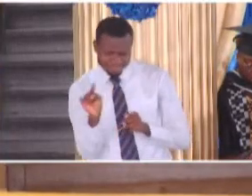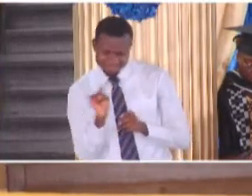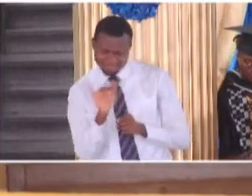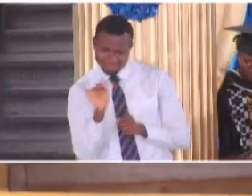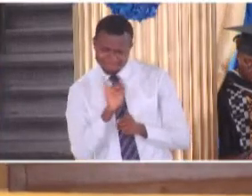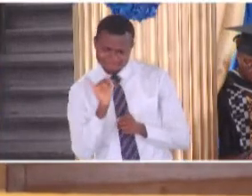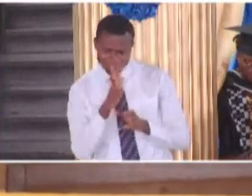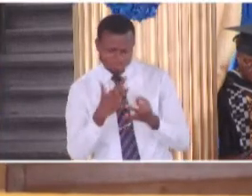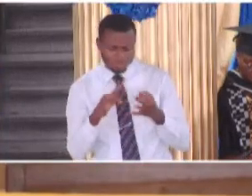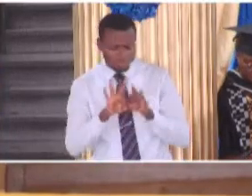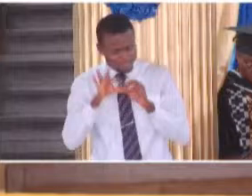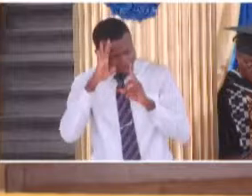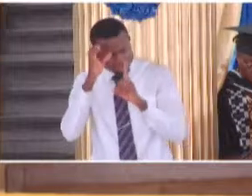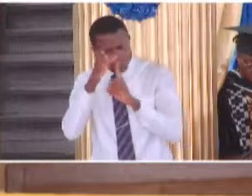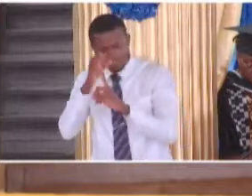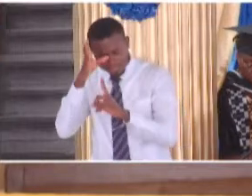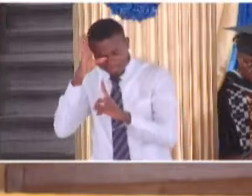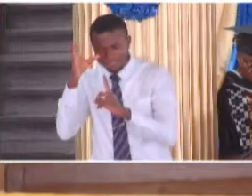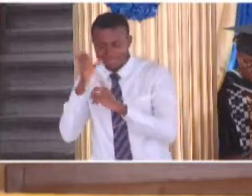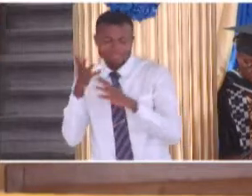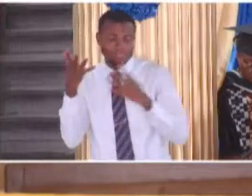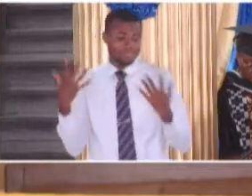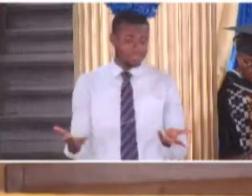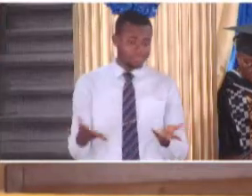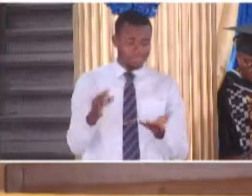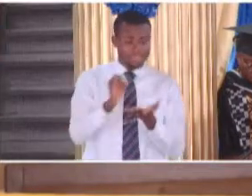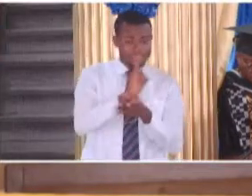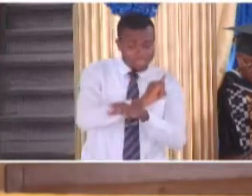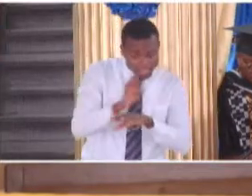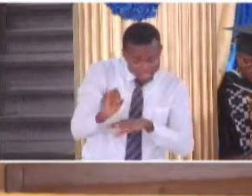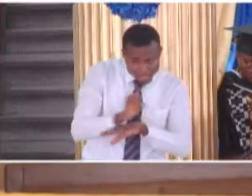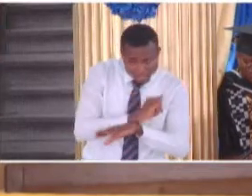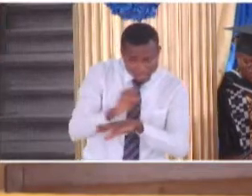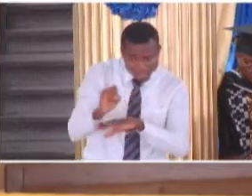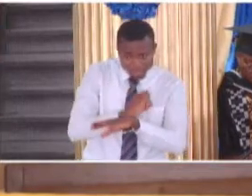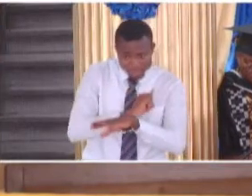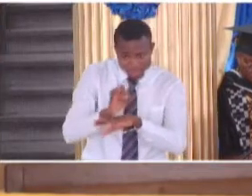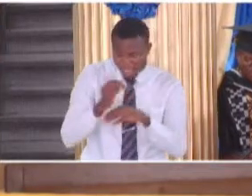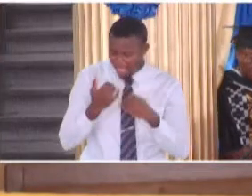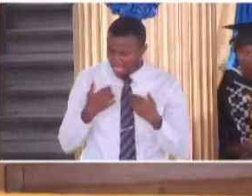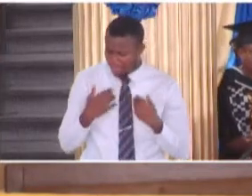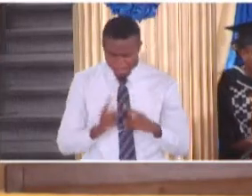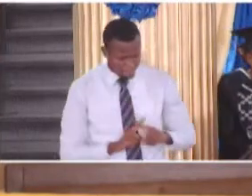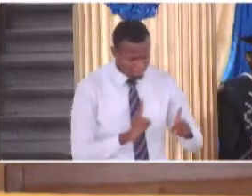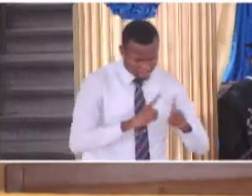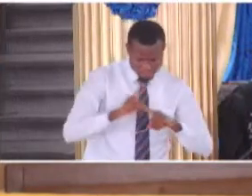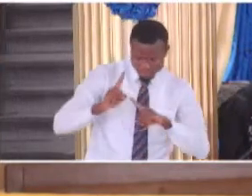significant achievements in institutionalizing experiential learning,